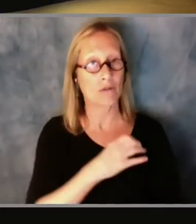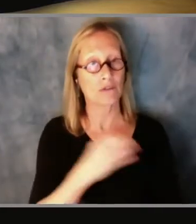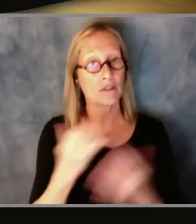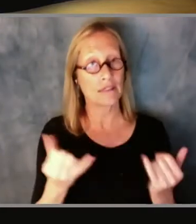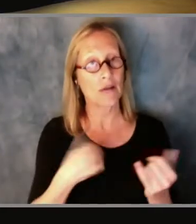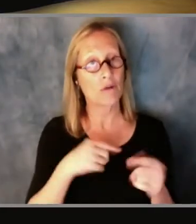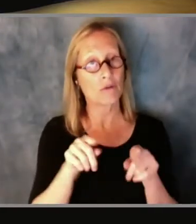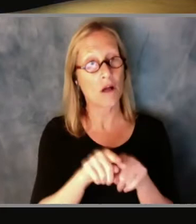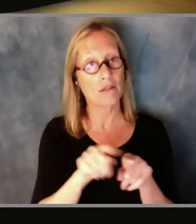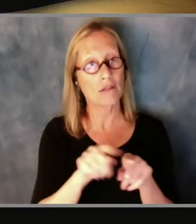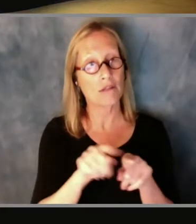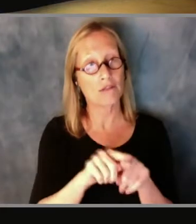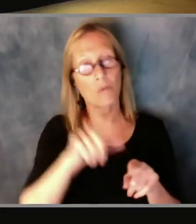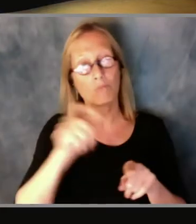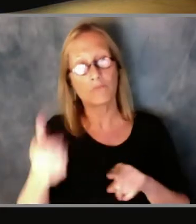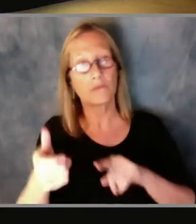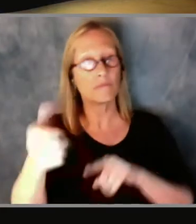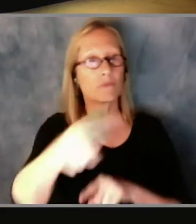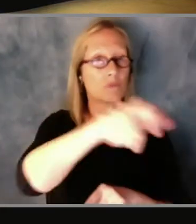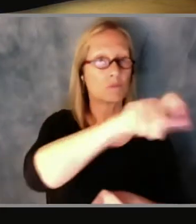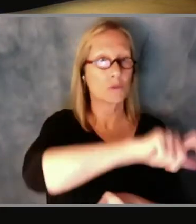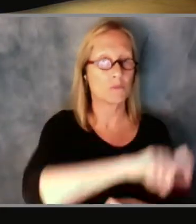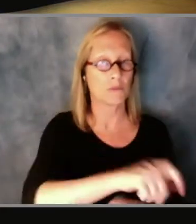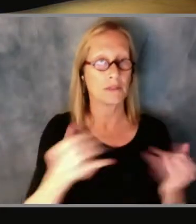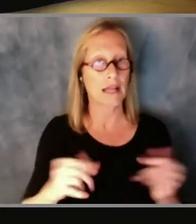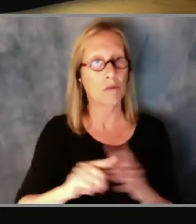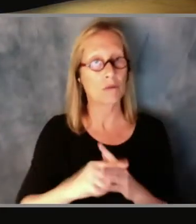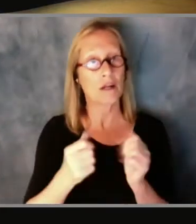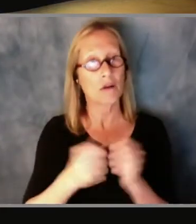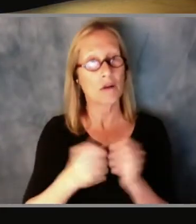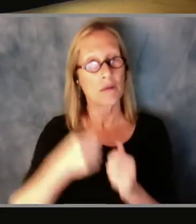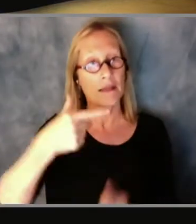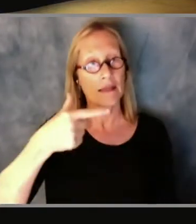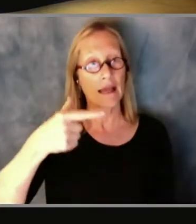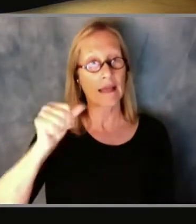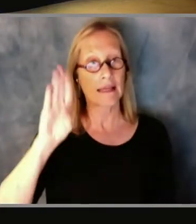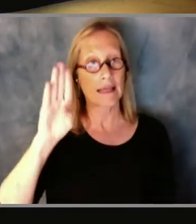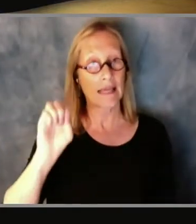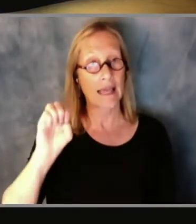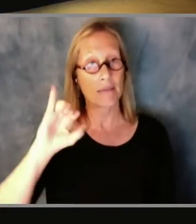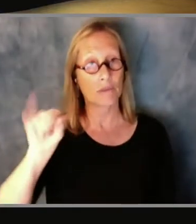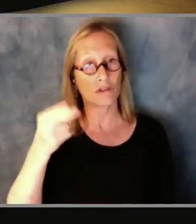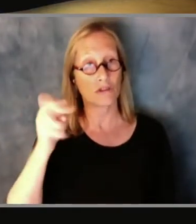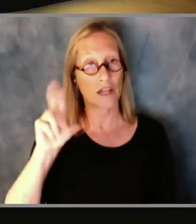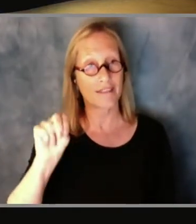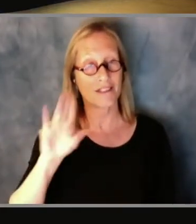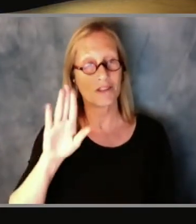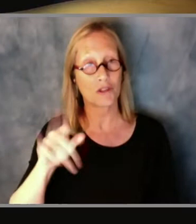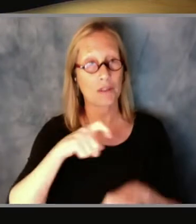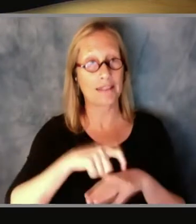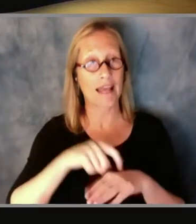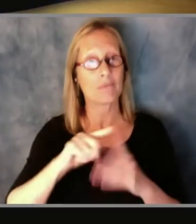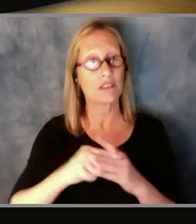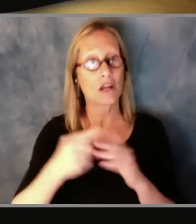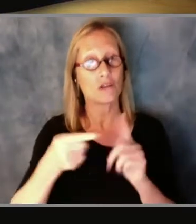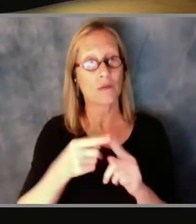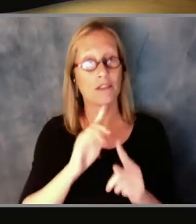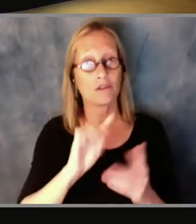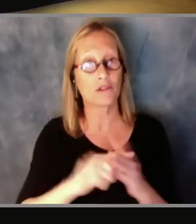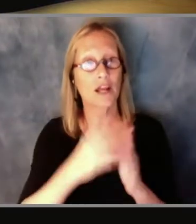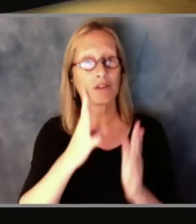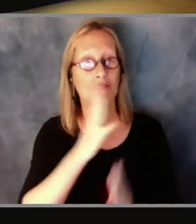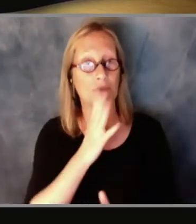on candidates. Let's start with Gabe Johnson. Your time starts when you speak. Mahalo.